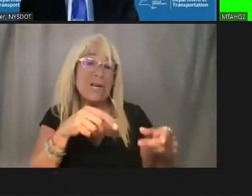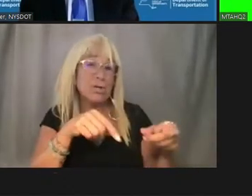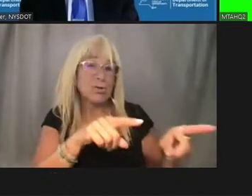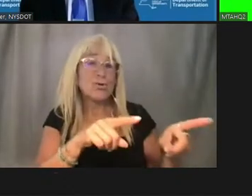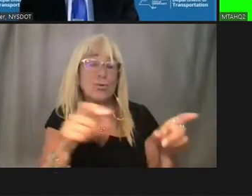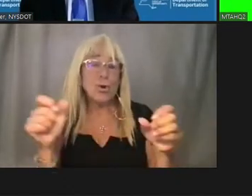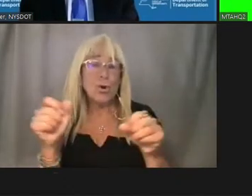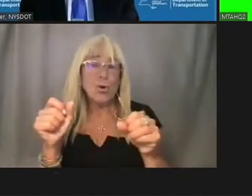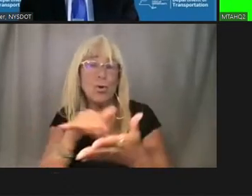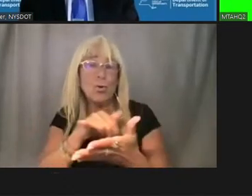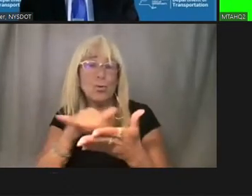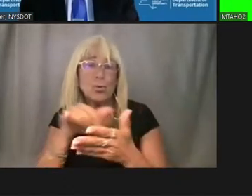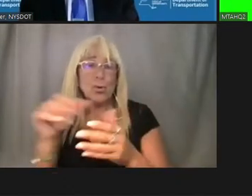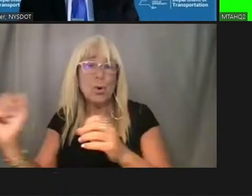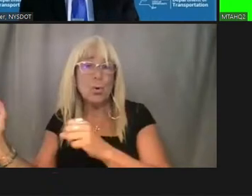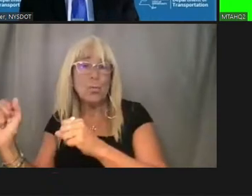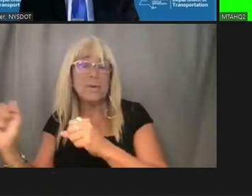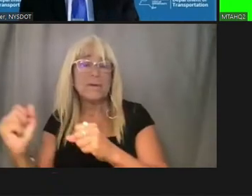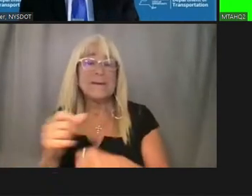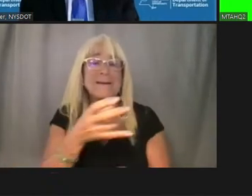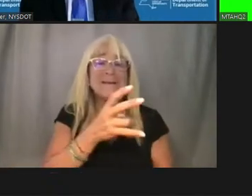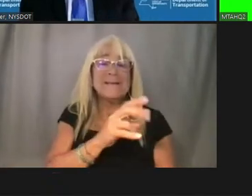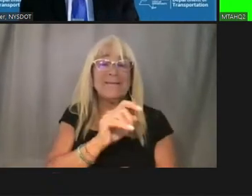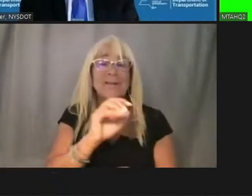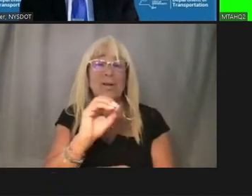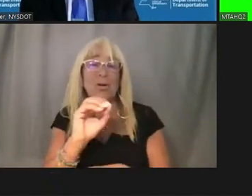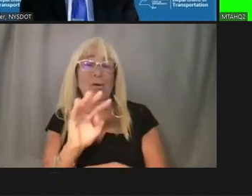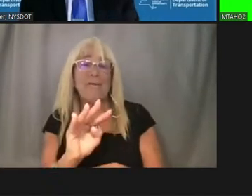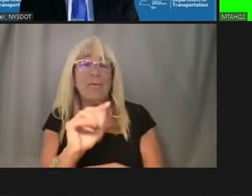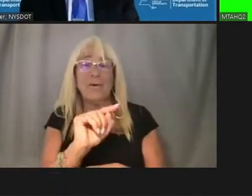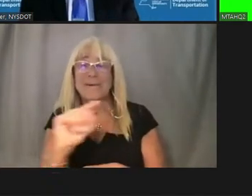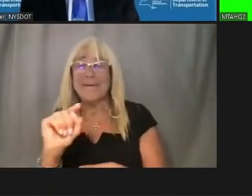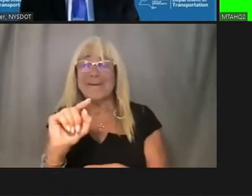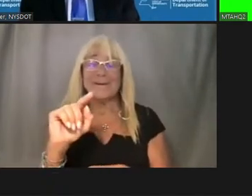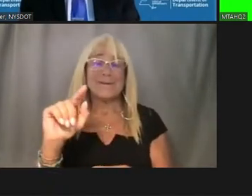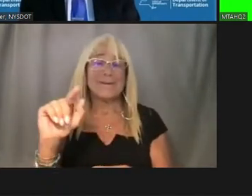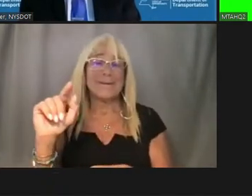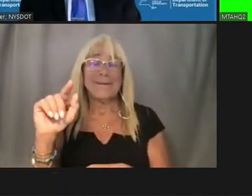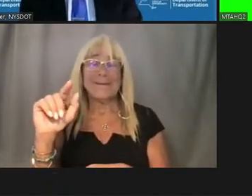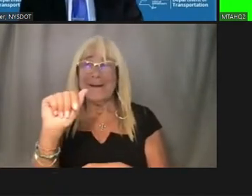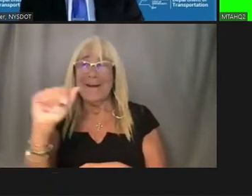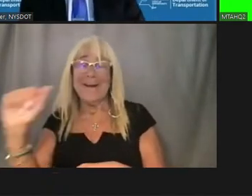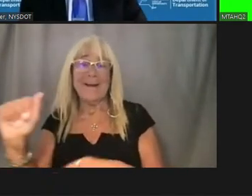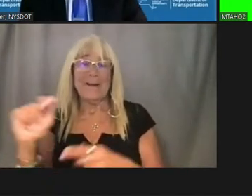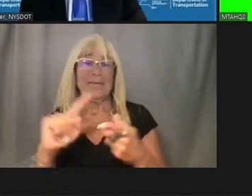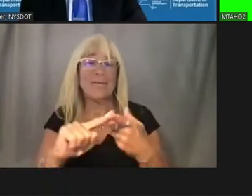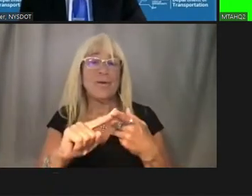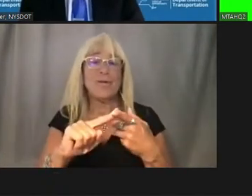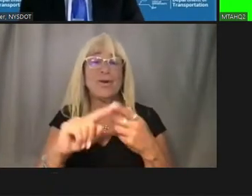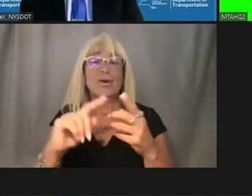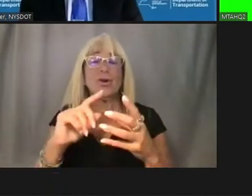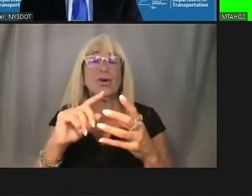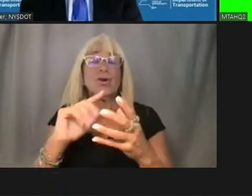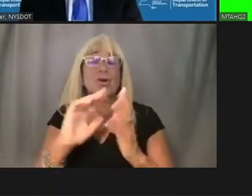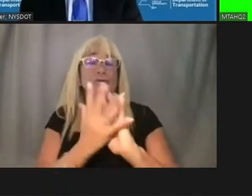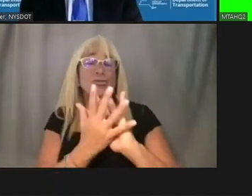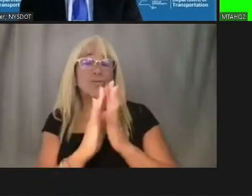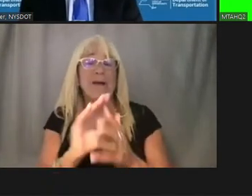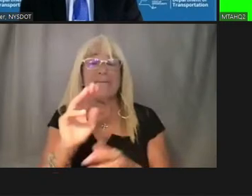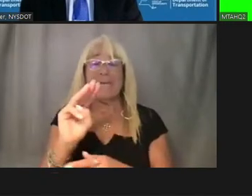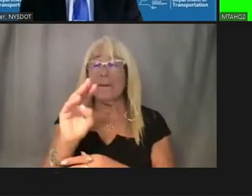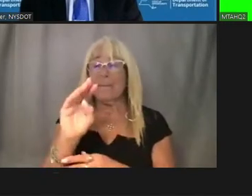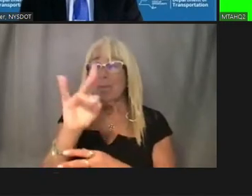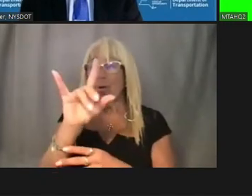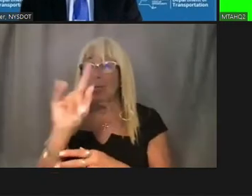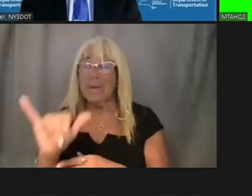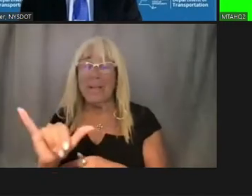Section 1704-a subsection 3A of the MTA reform and traffic Mobility act the tribal bridge and tunnel Authority